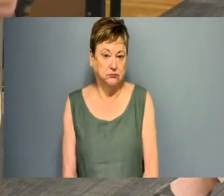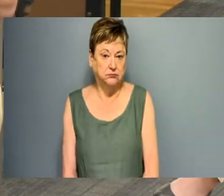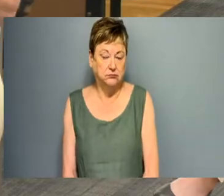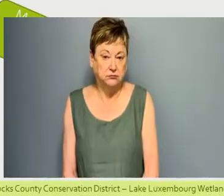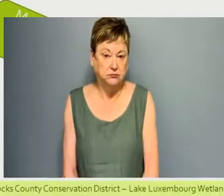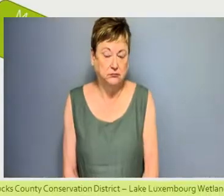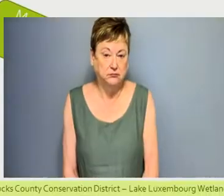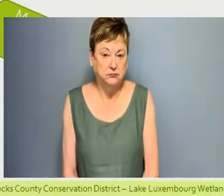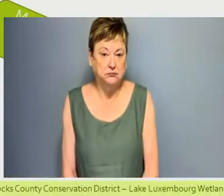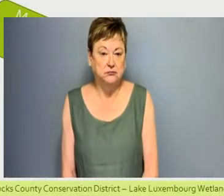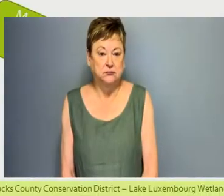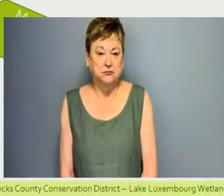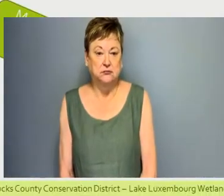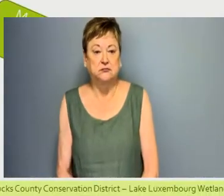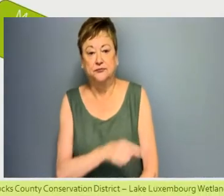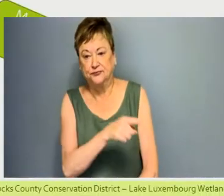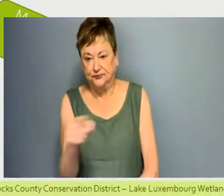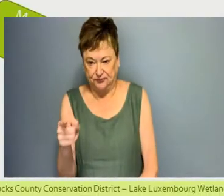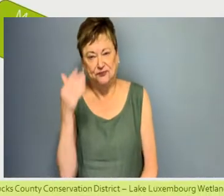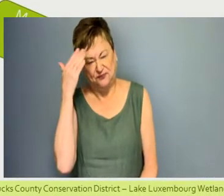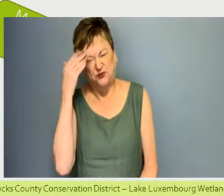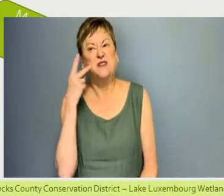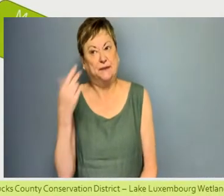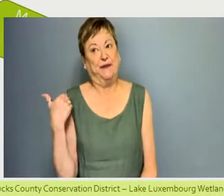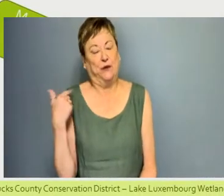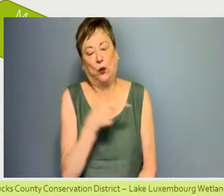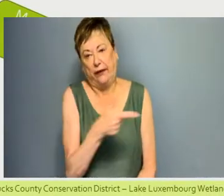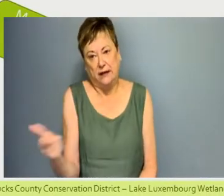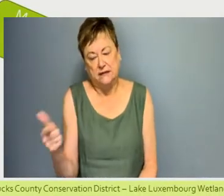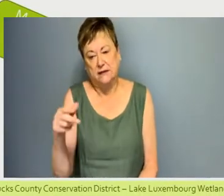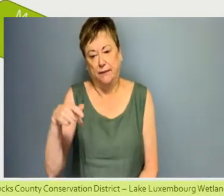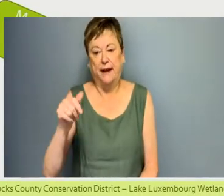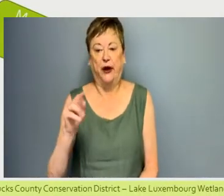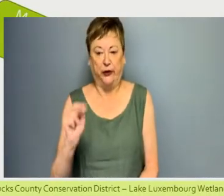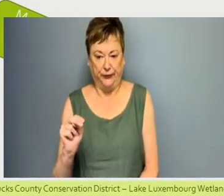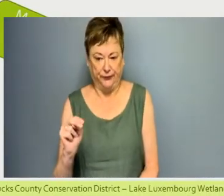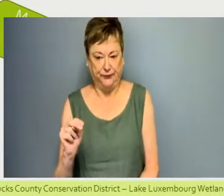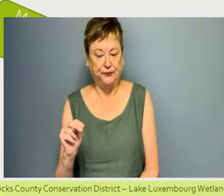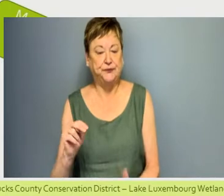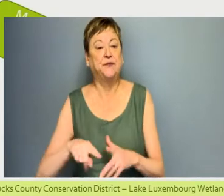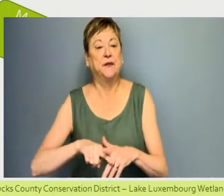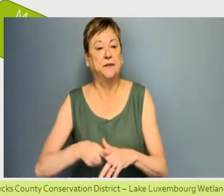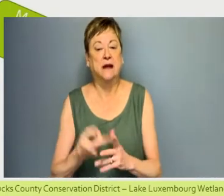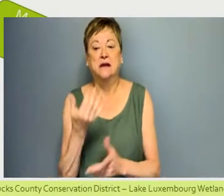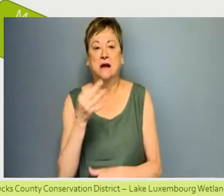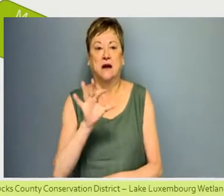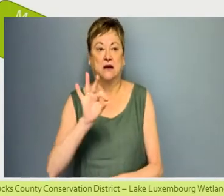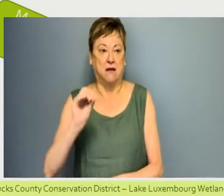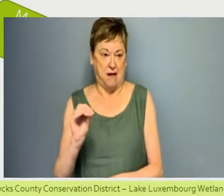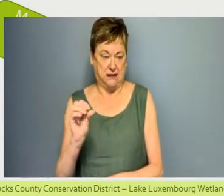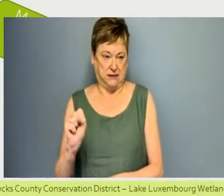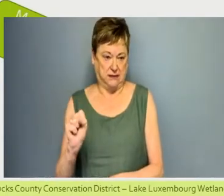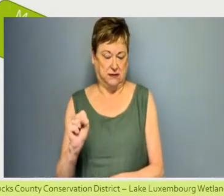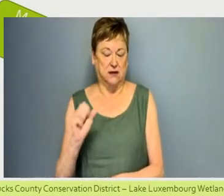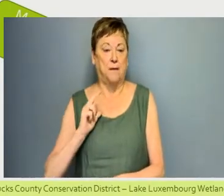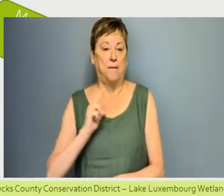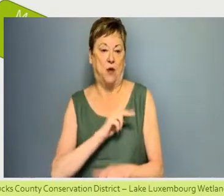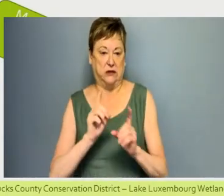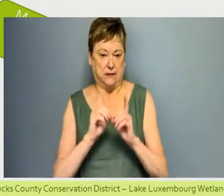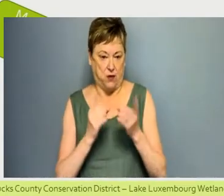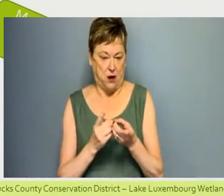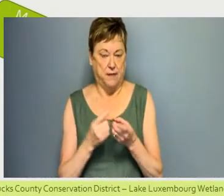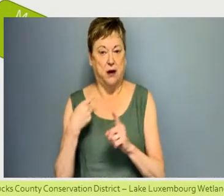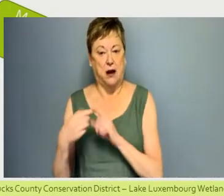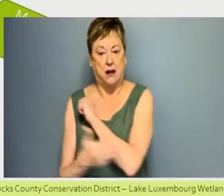So we all know how this pattern goes. Right in the early 90s, the Parks Department and the